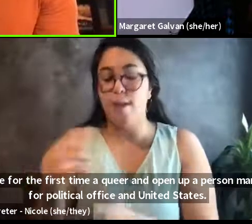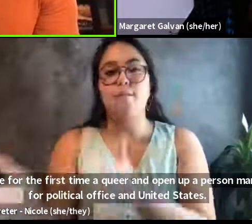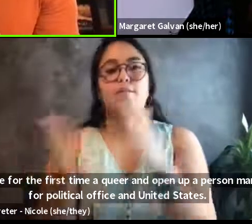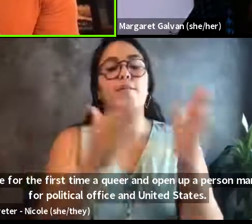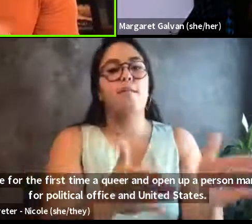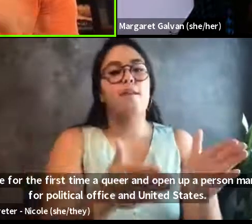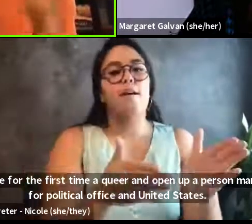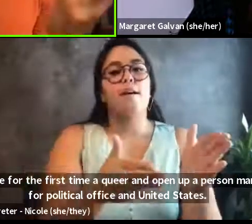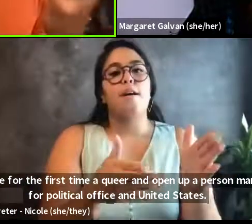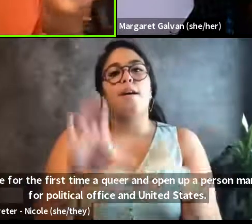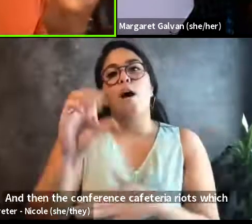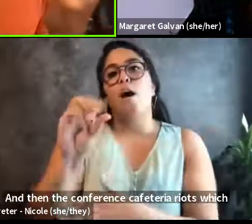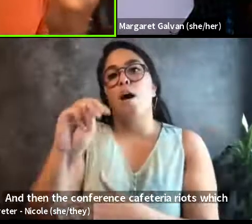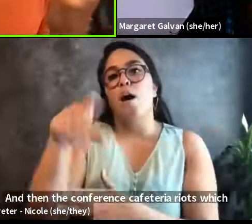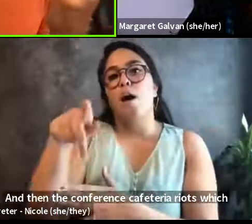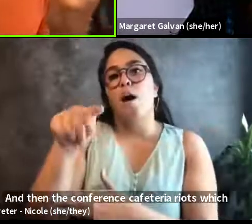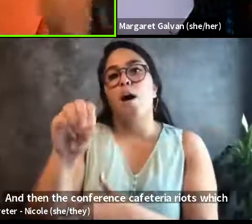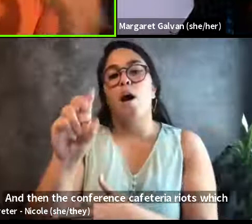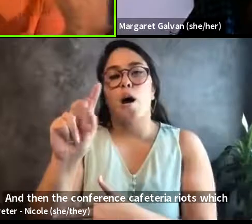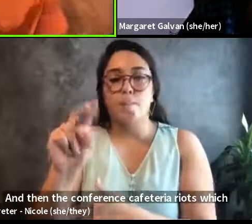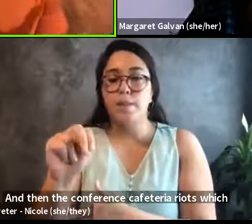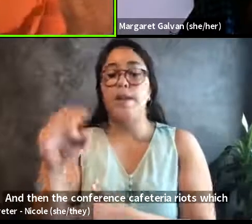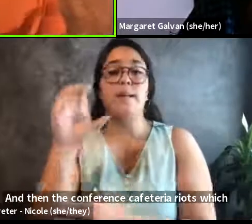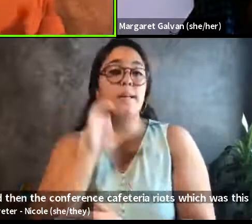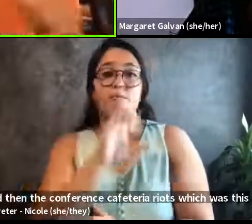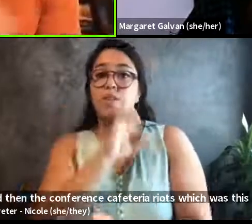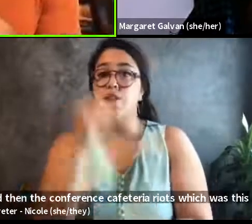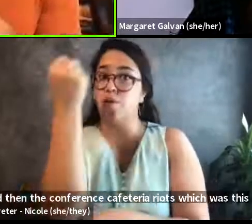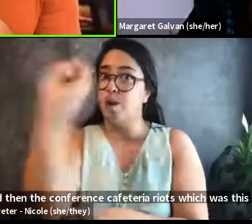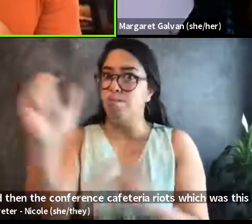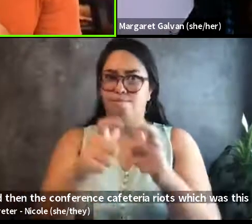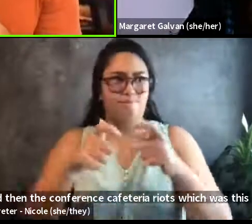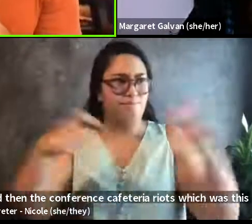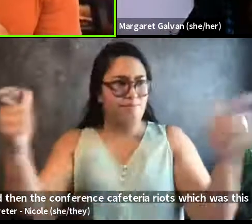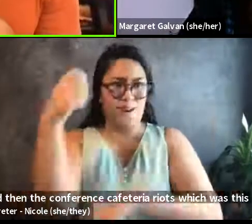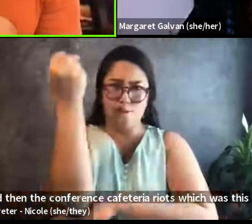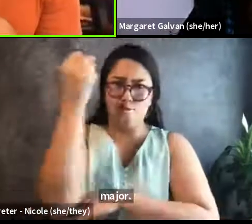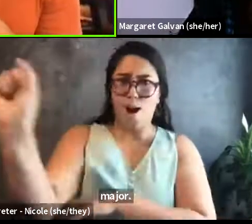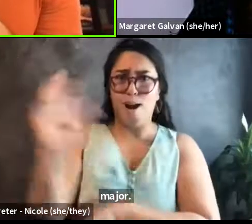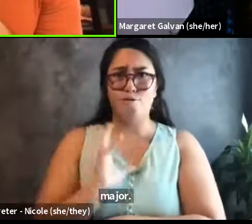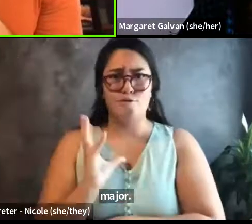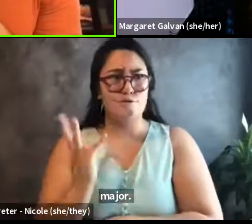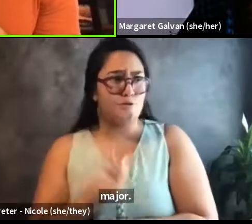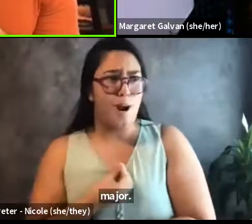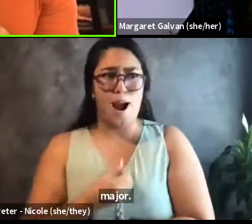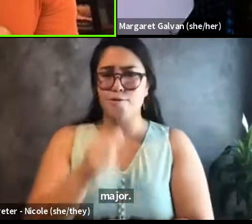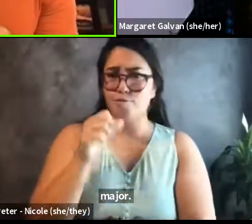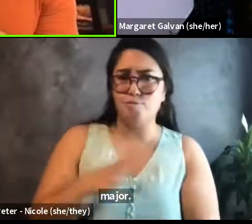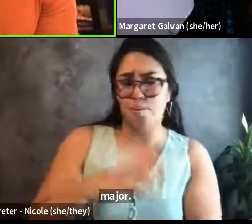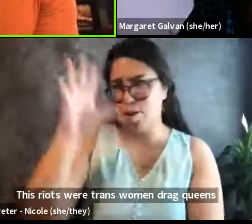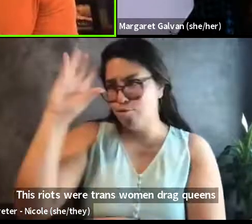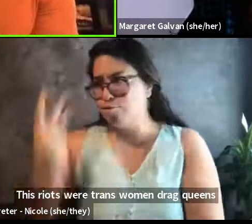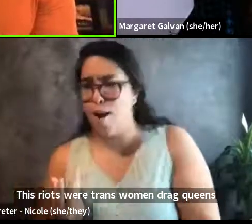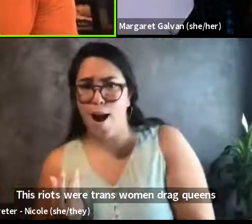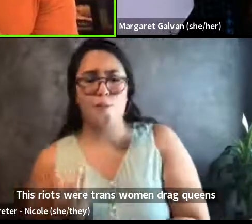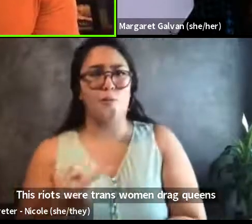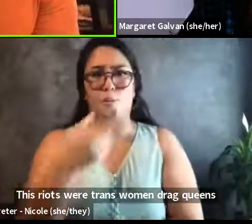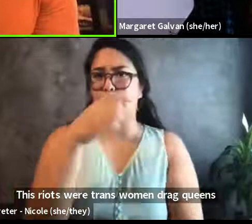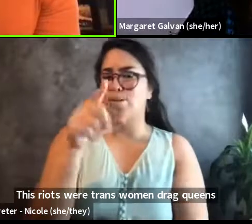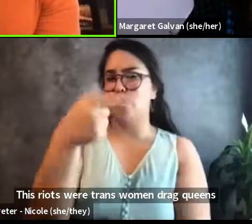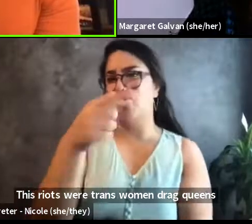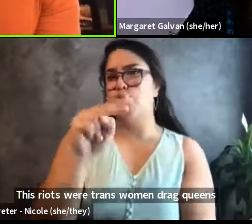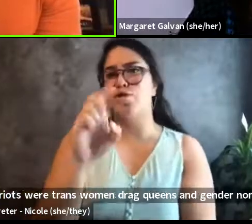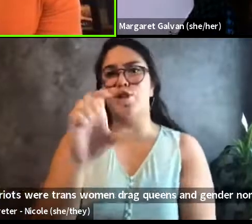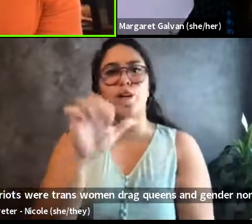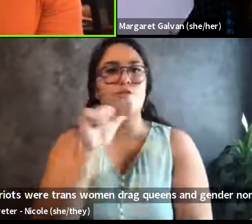which was this major, um, this riot where trans women, drag queens and gender non-conforming people fought